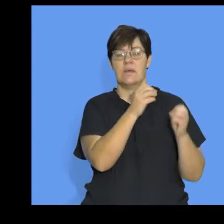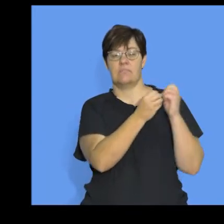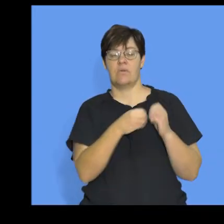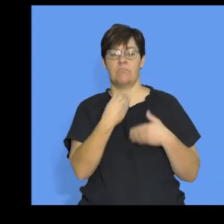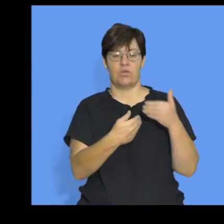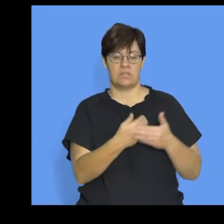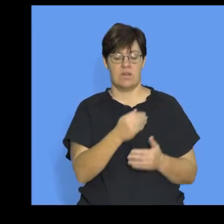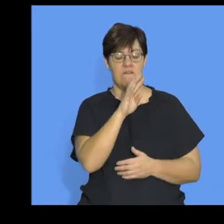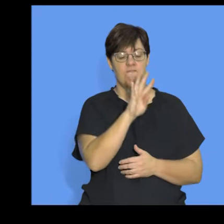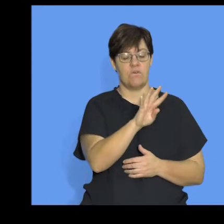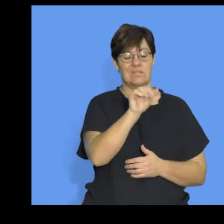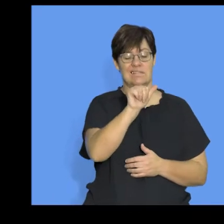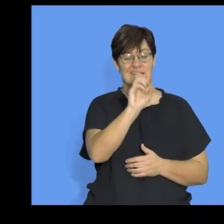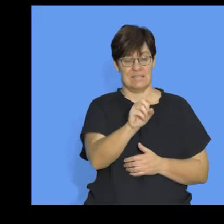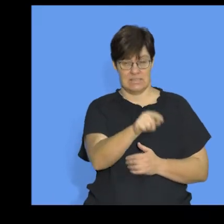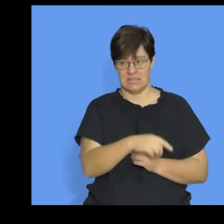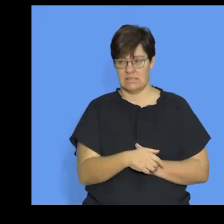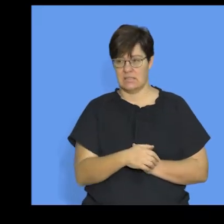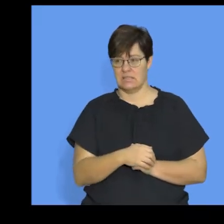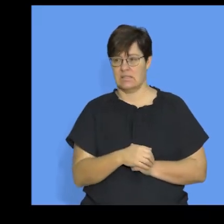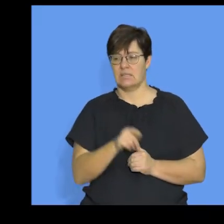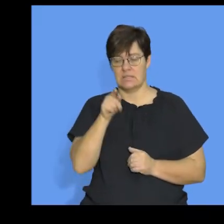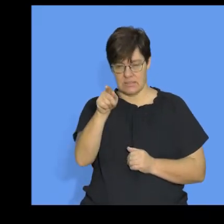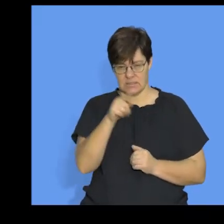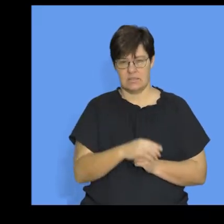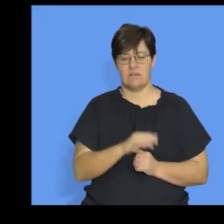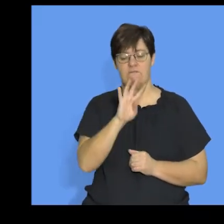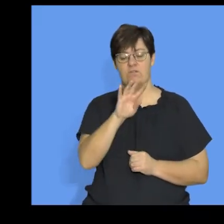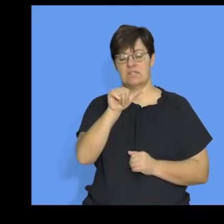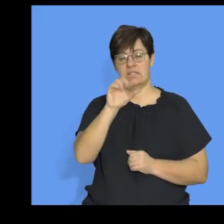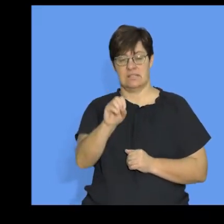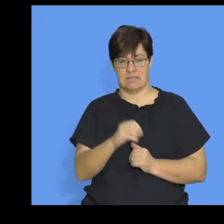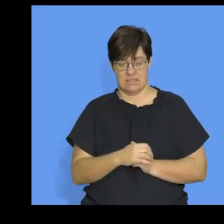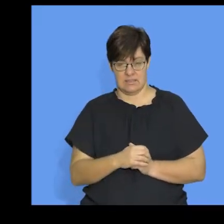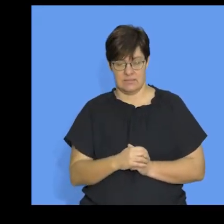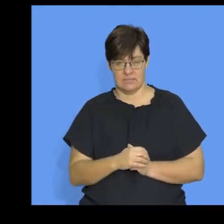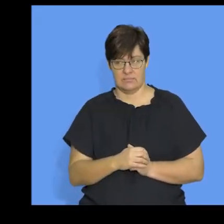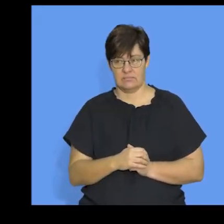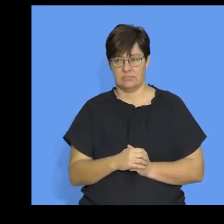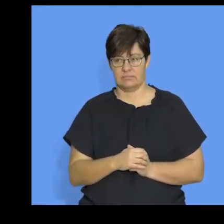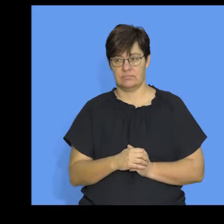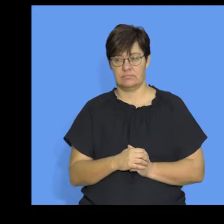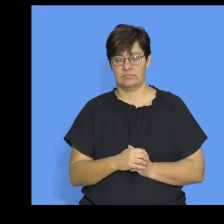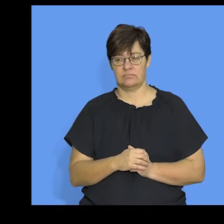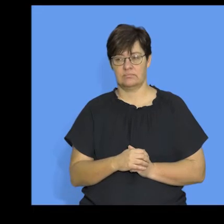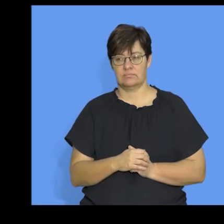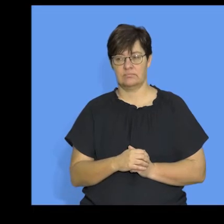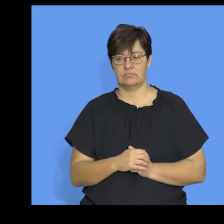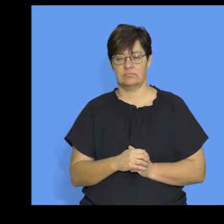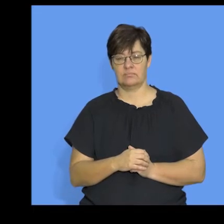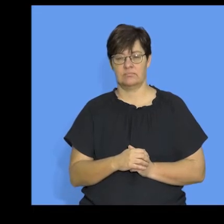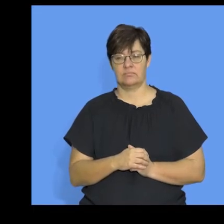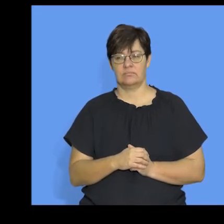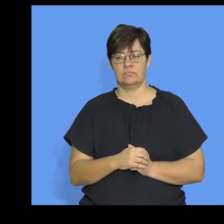out to 460. Let's see, there's my 460 there, right? And